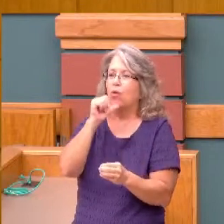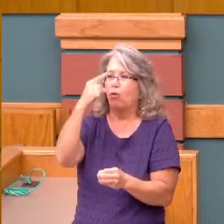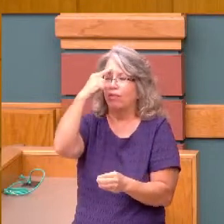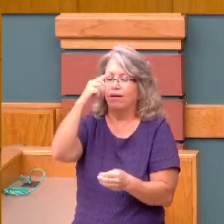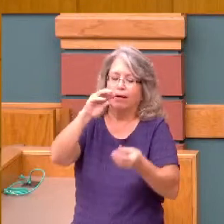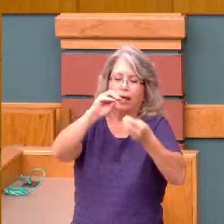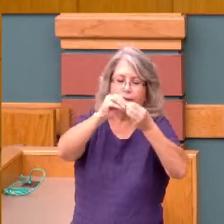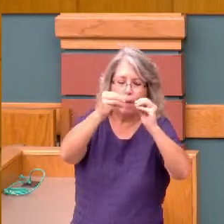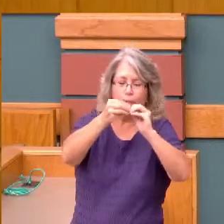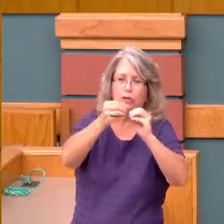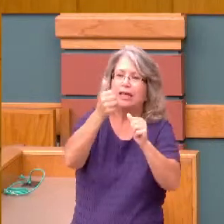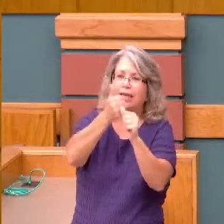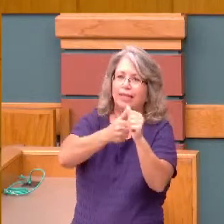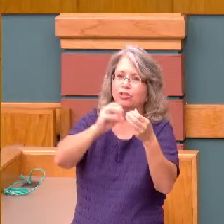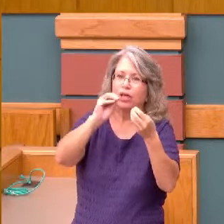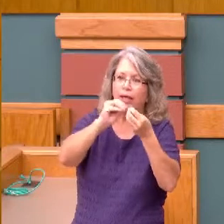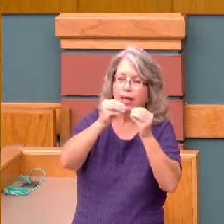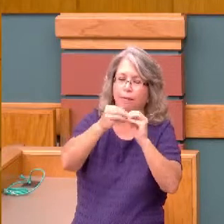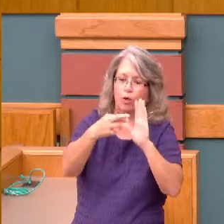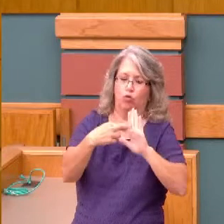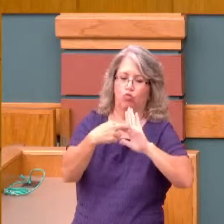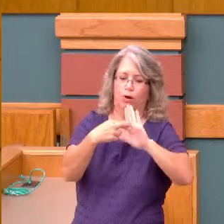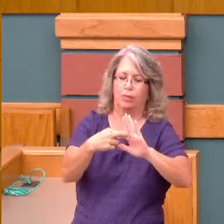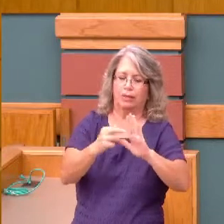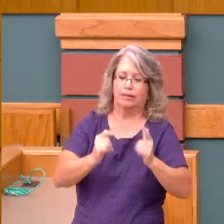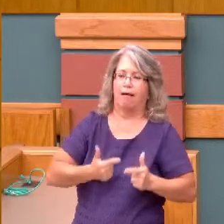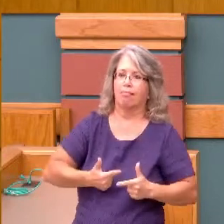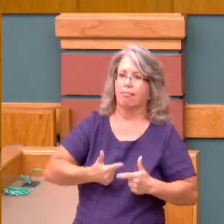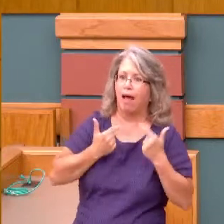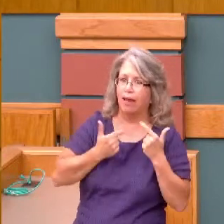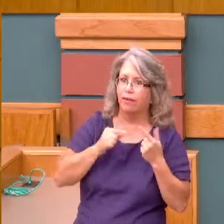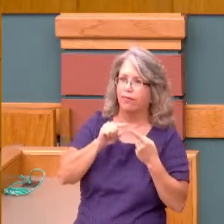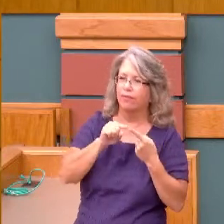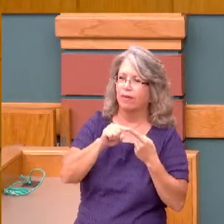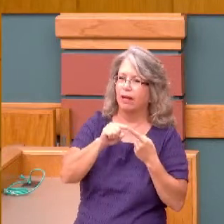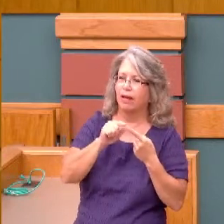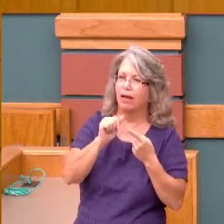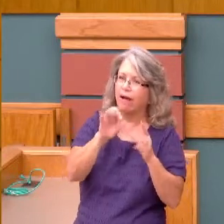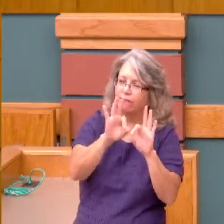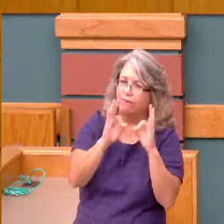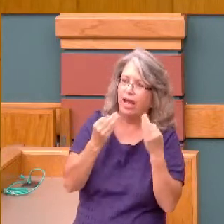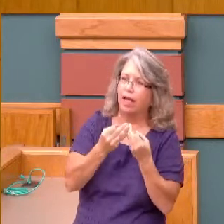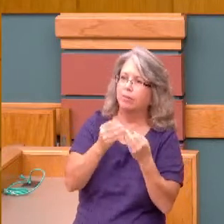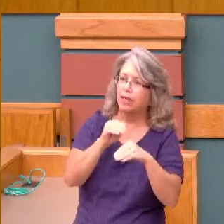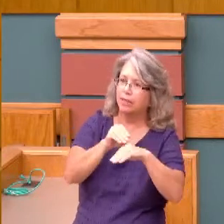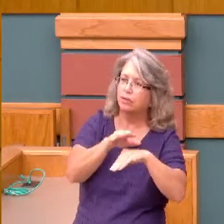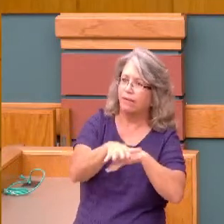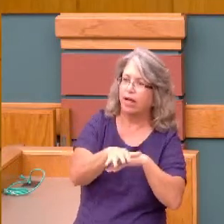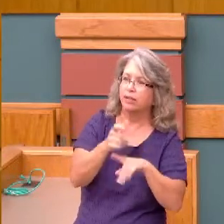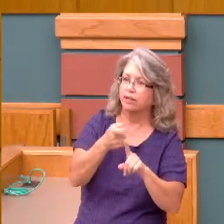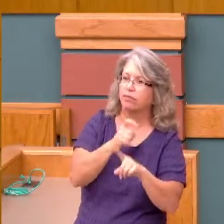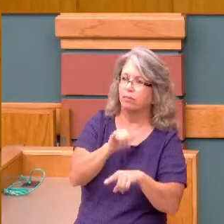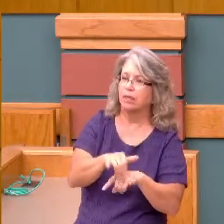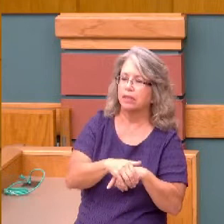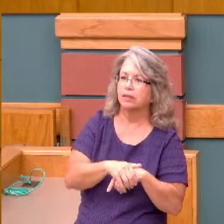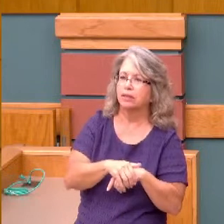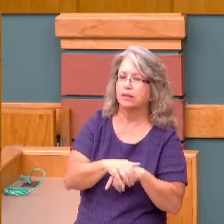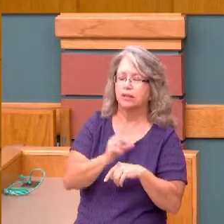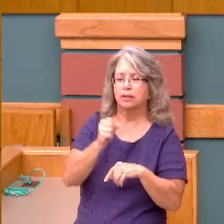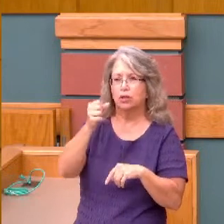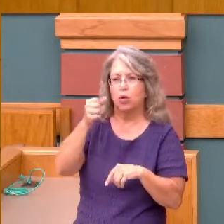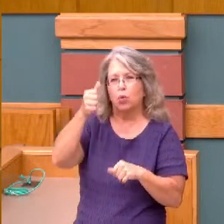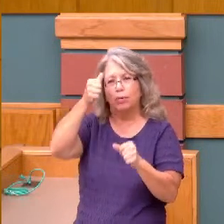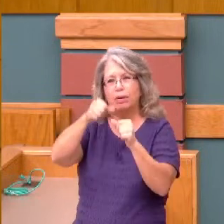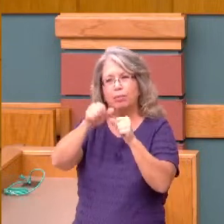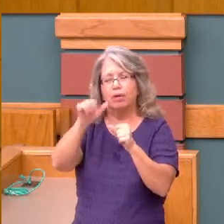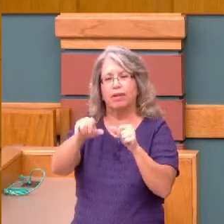a life, represents a family being affected. So keep that in mind as we're going through these graphs and looking at